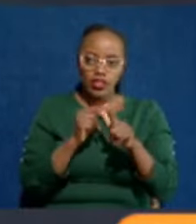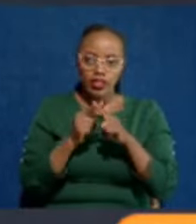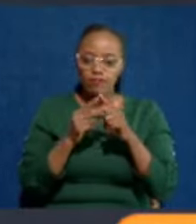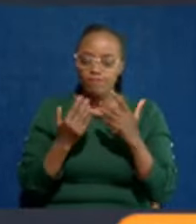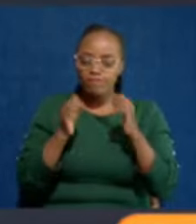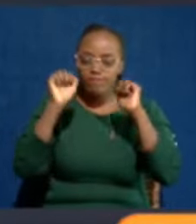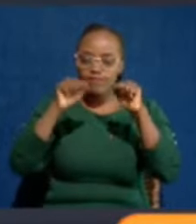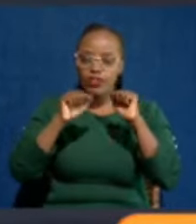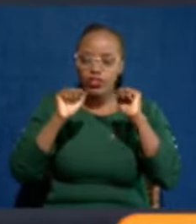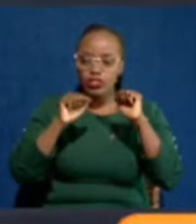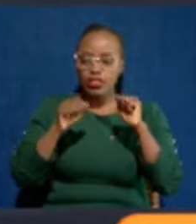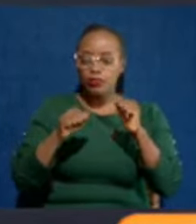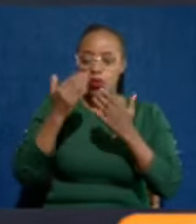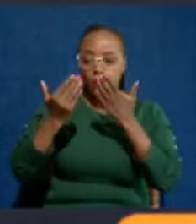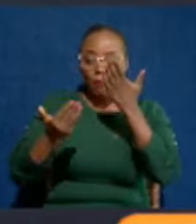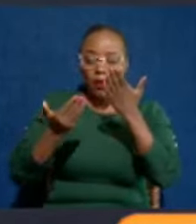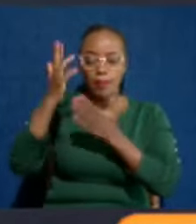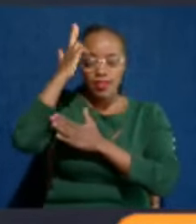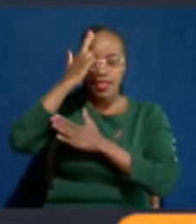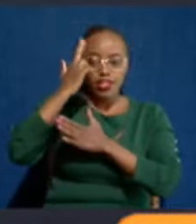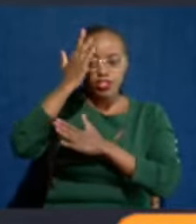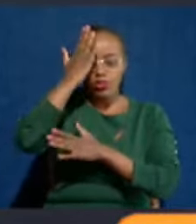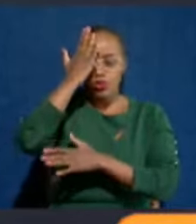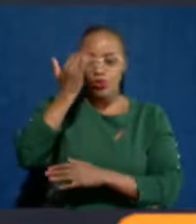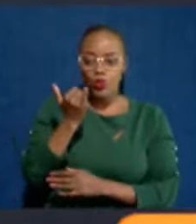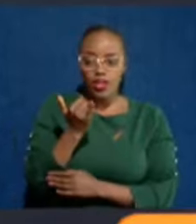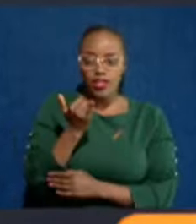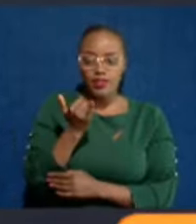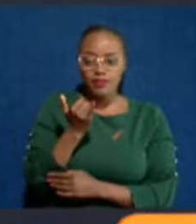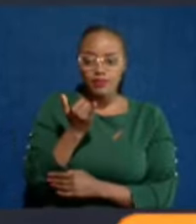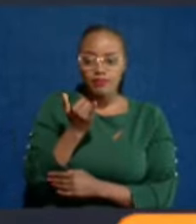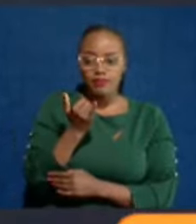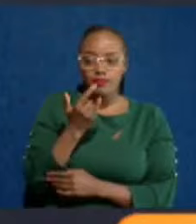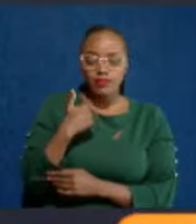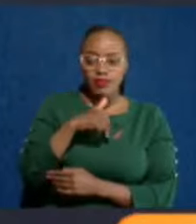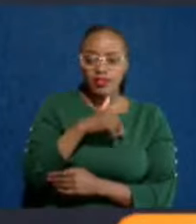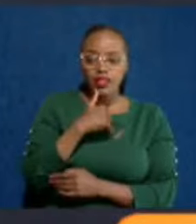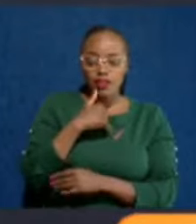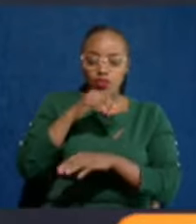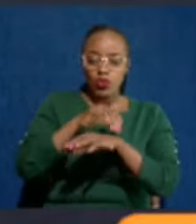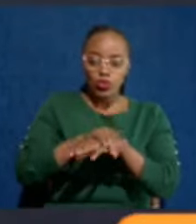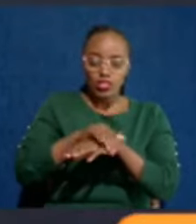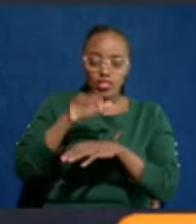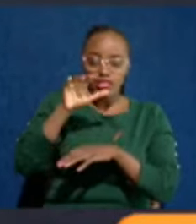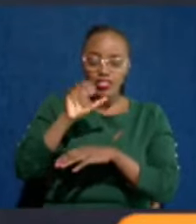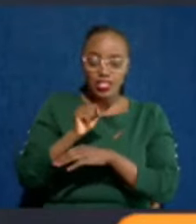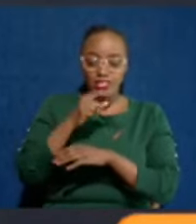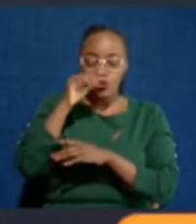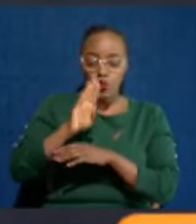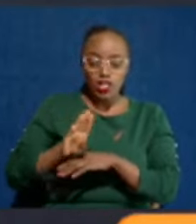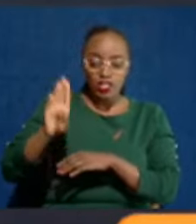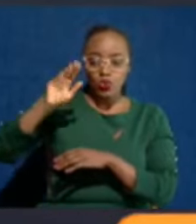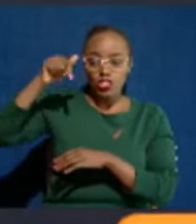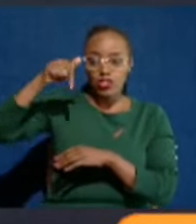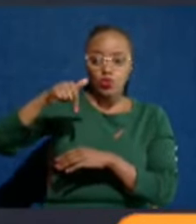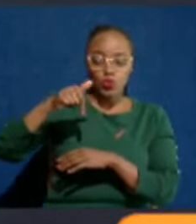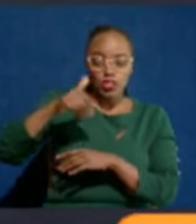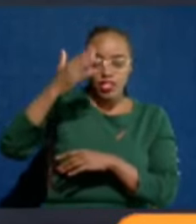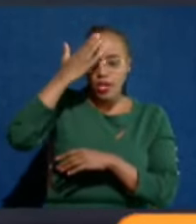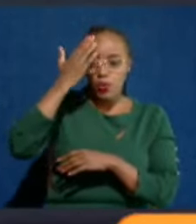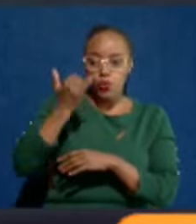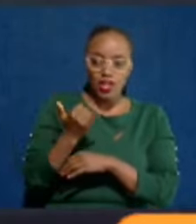could well be the reason also that we got the cabinet that was sworn in today,